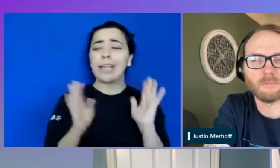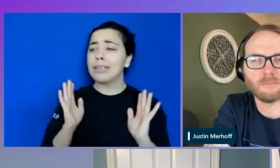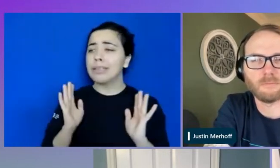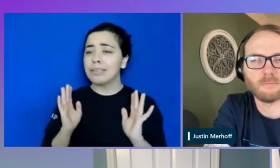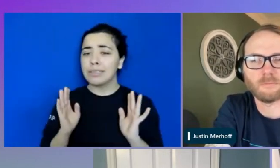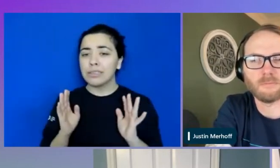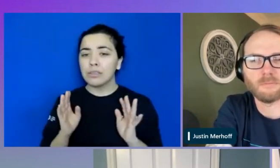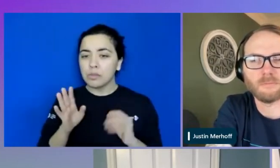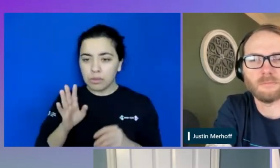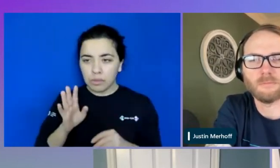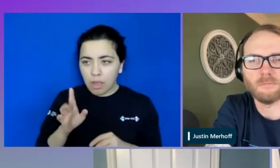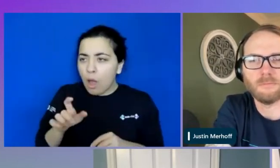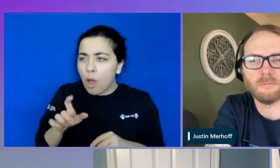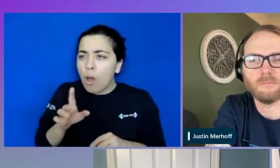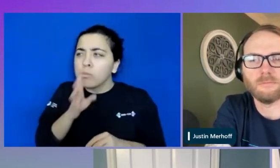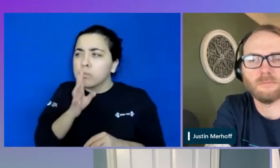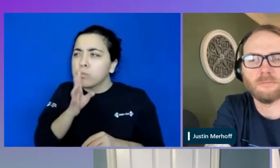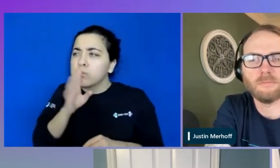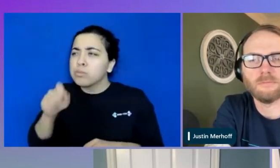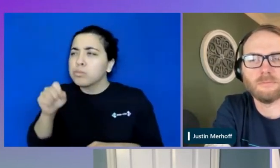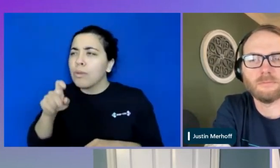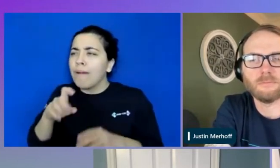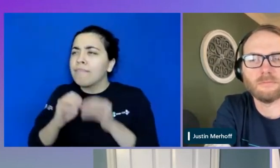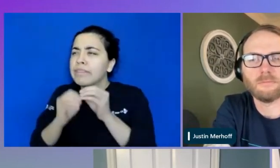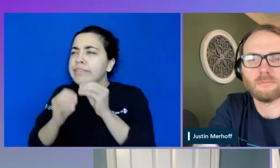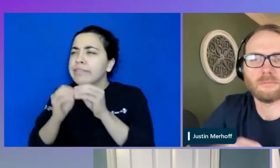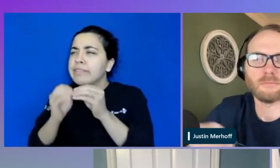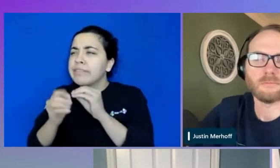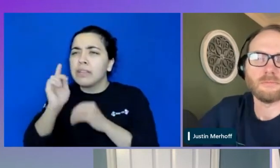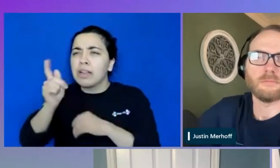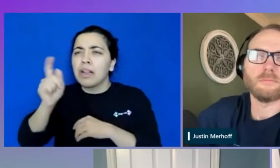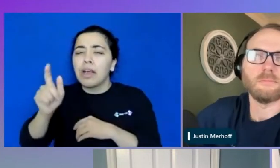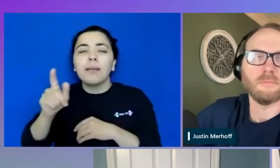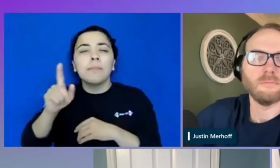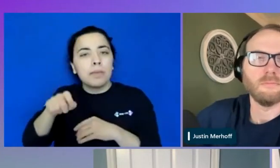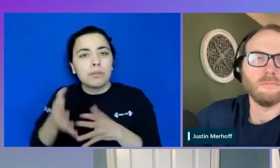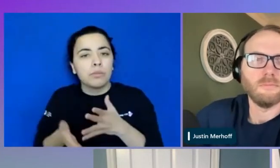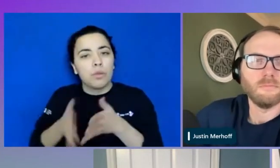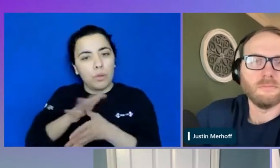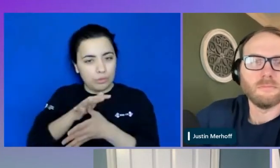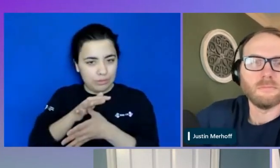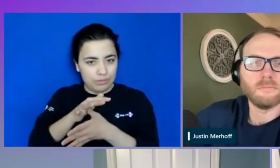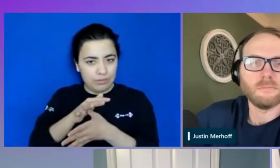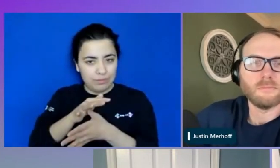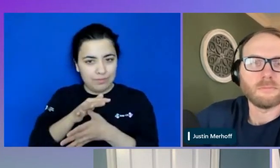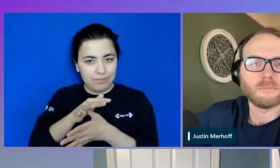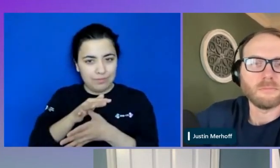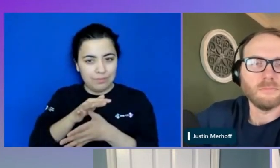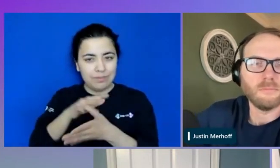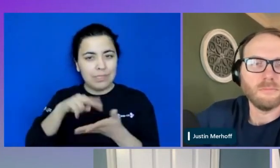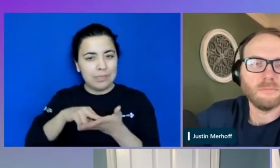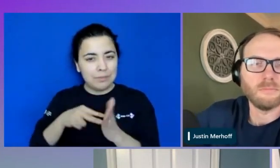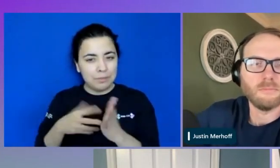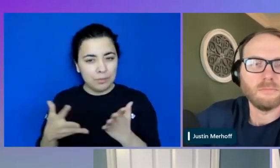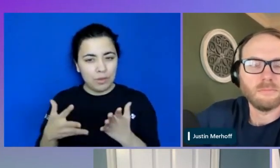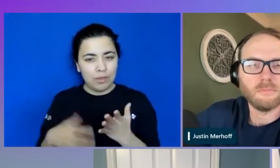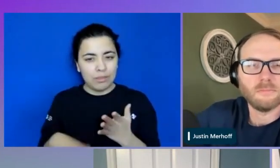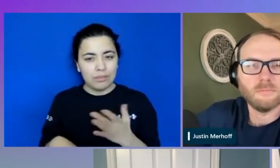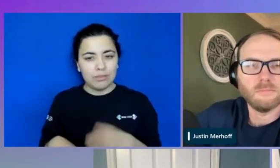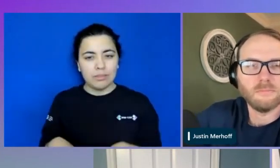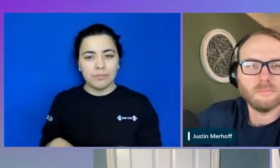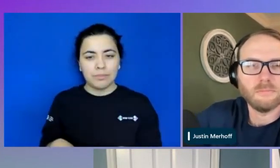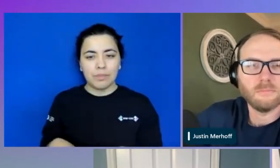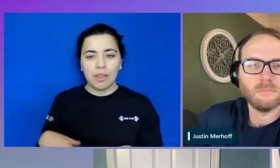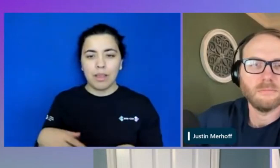say that we need to do something. It's something that has to be a priority as like, here, these are our 5 cybersecurity goals